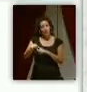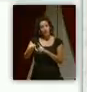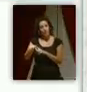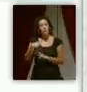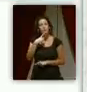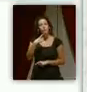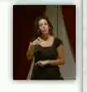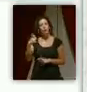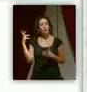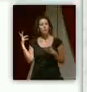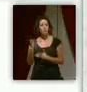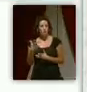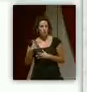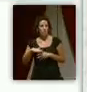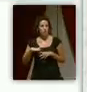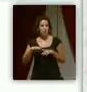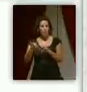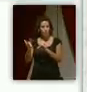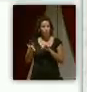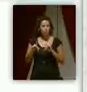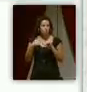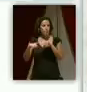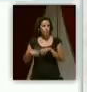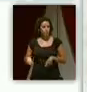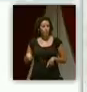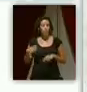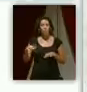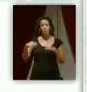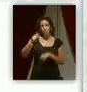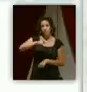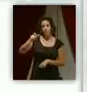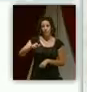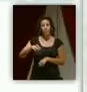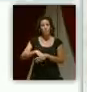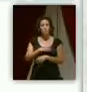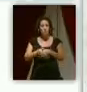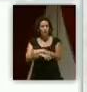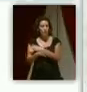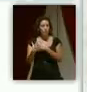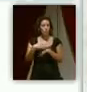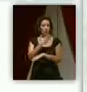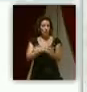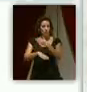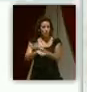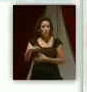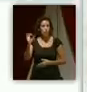phone. And then severe difficulty users, for example, those